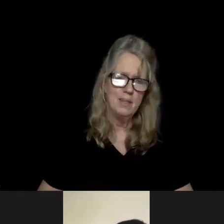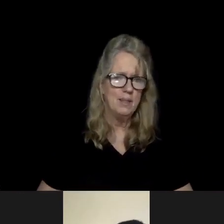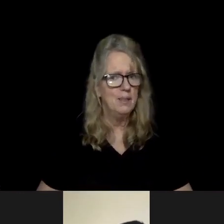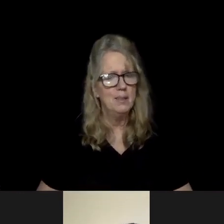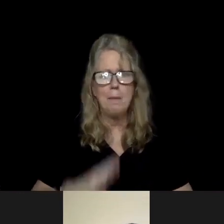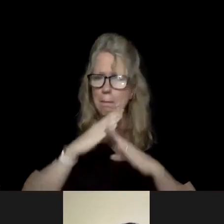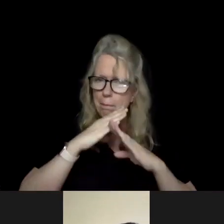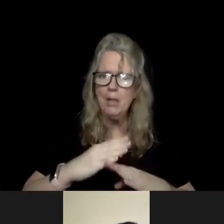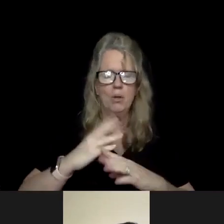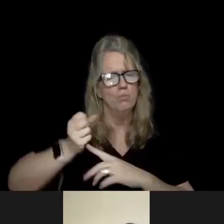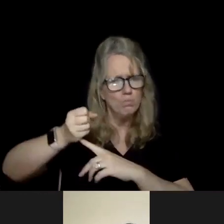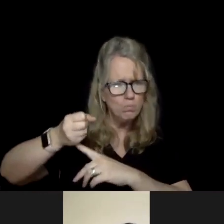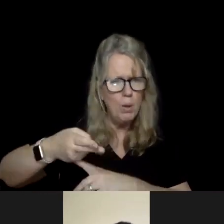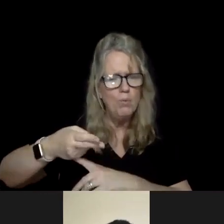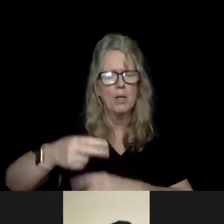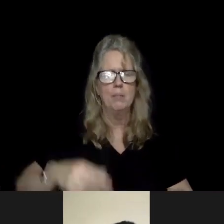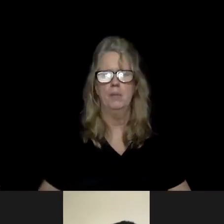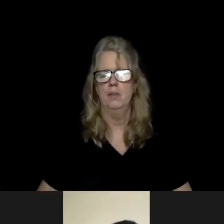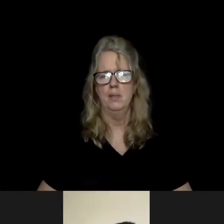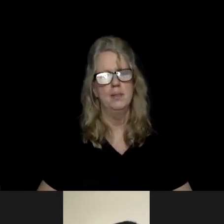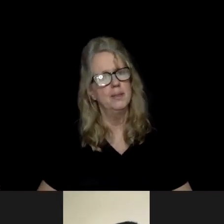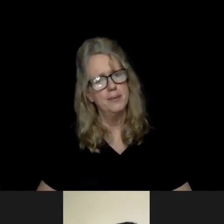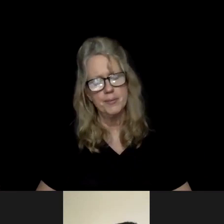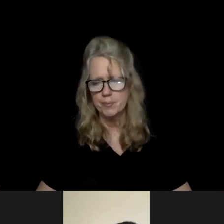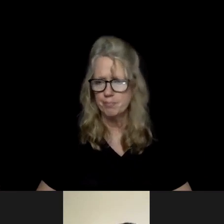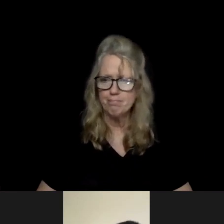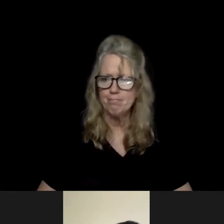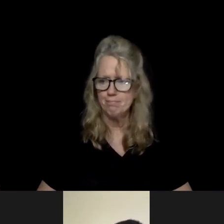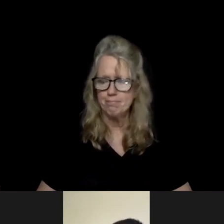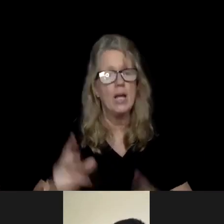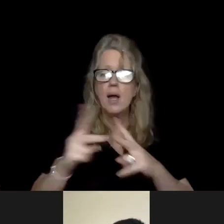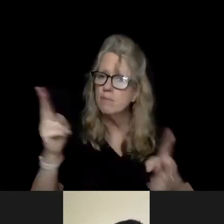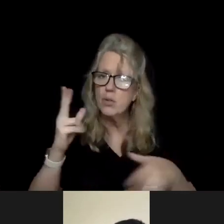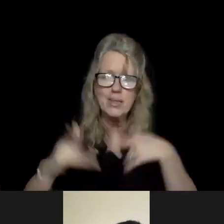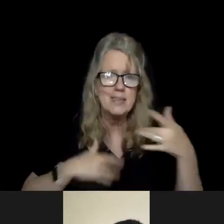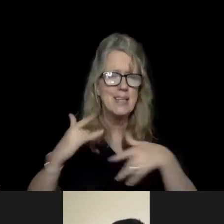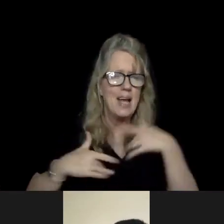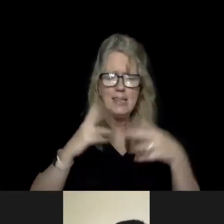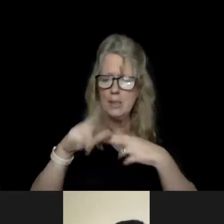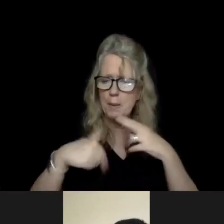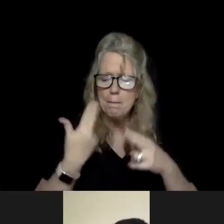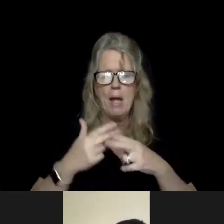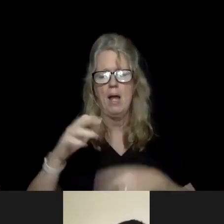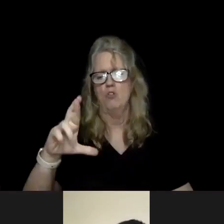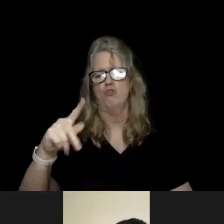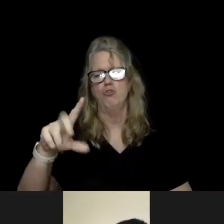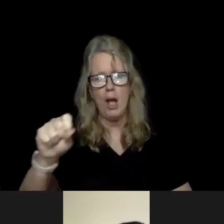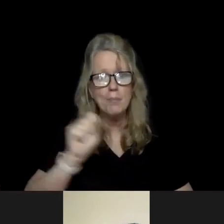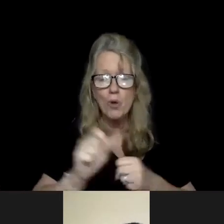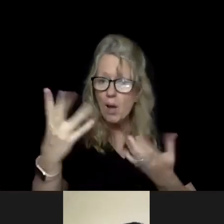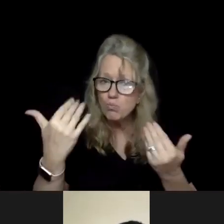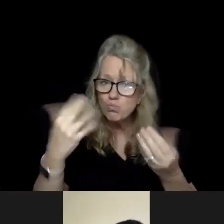barrier to overcome. So, and I'm very excited about the CROPS work and to learn about